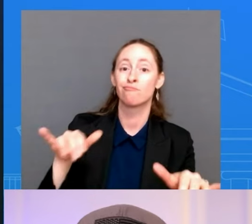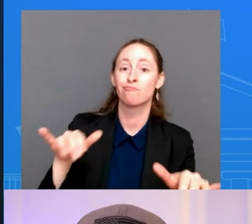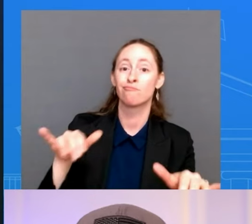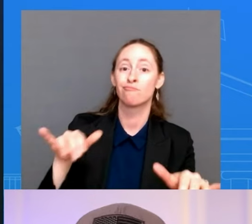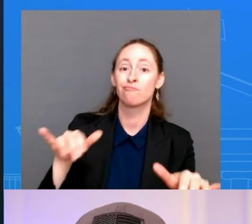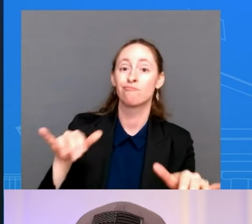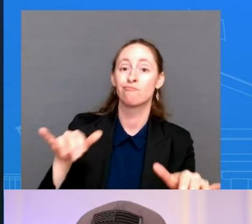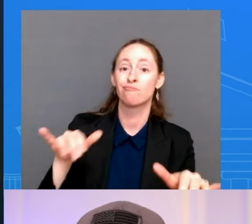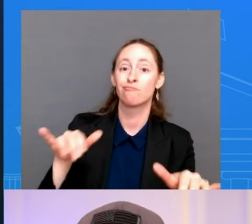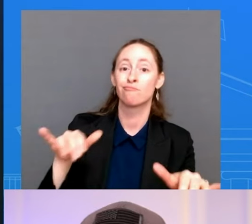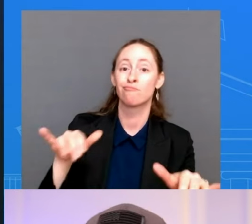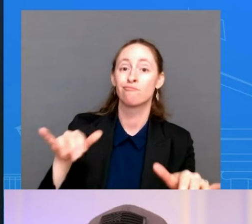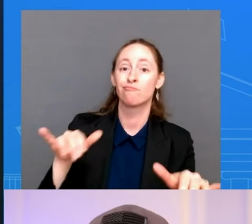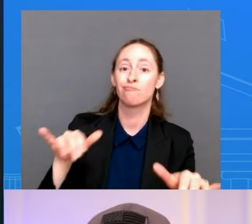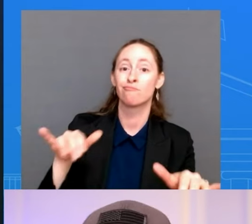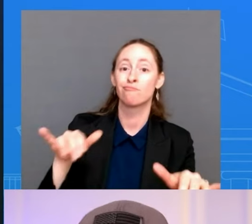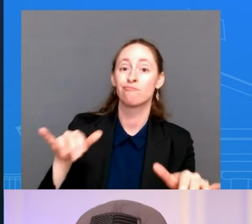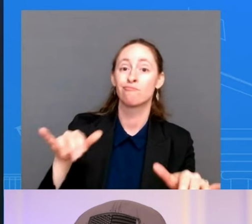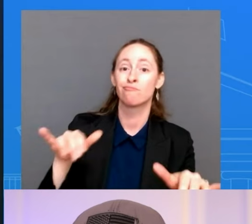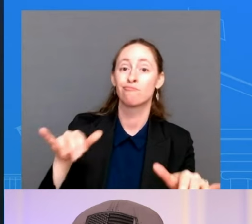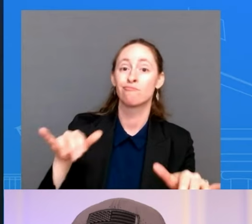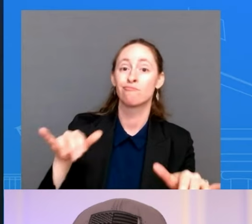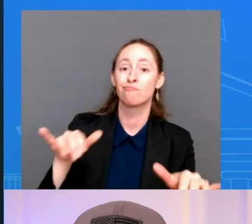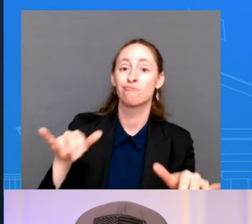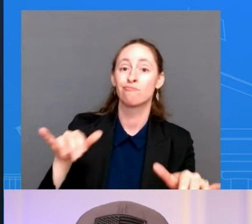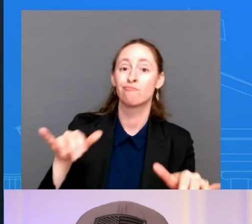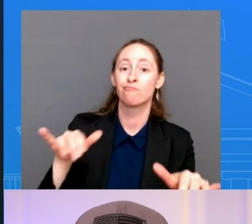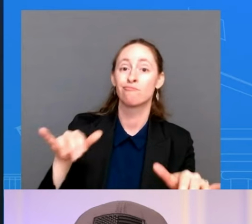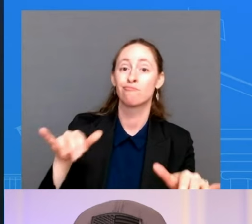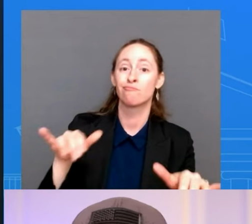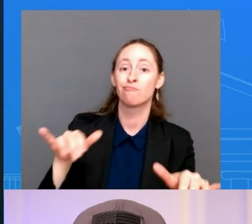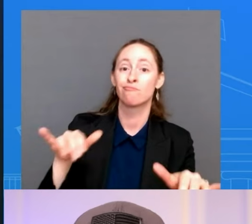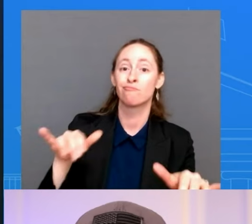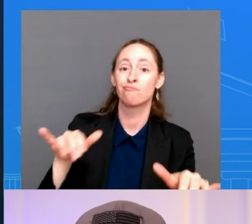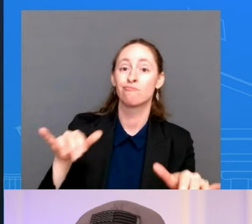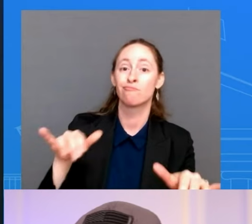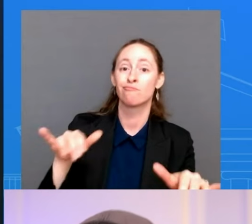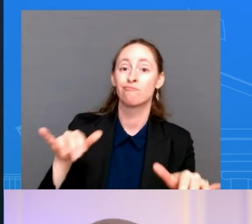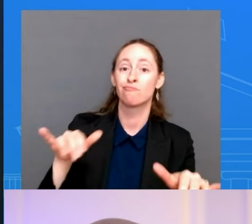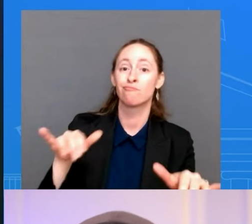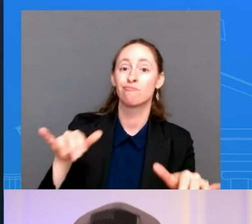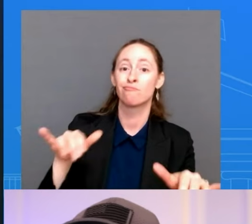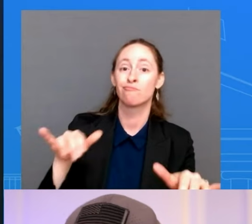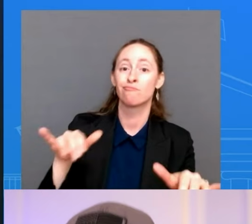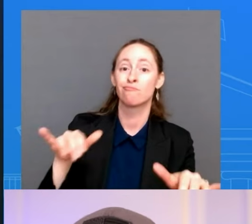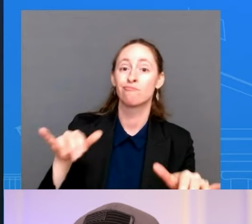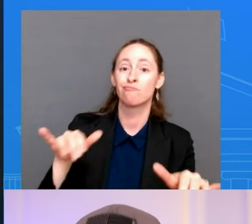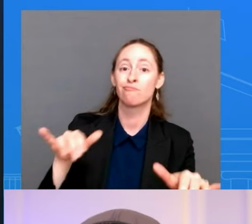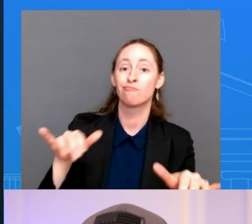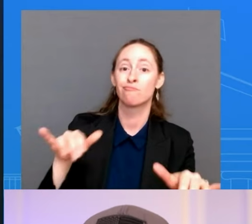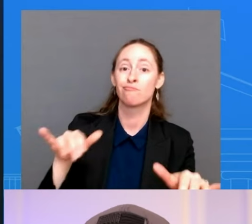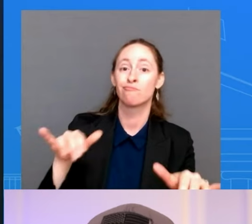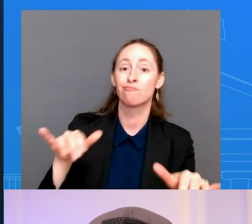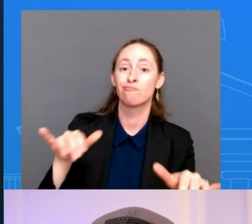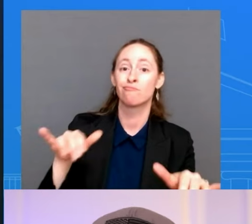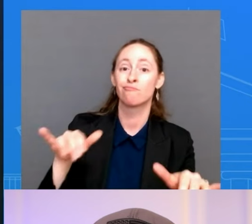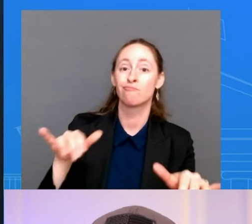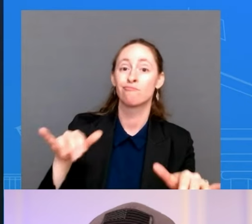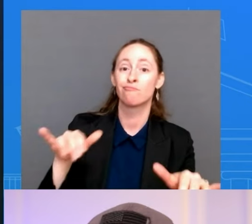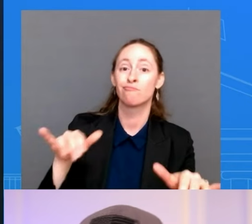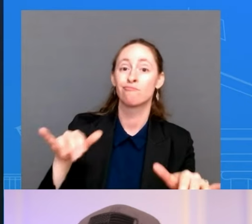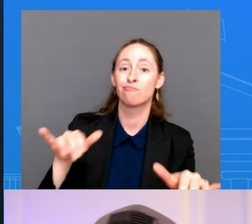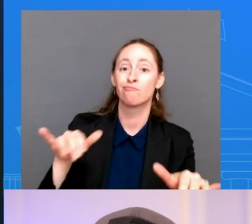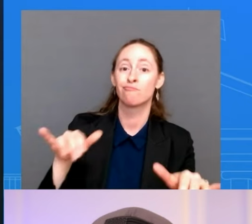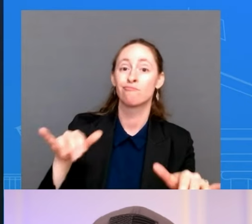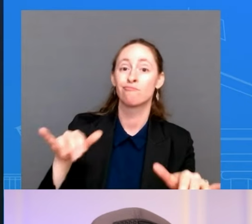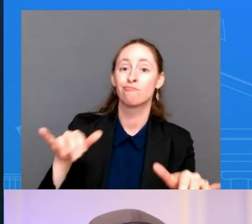China freaking trying to basically assassinate or kill the Speaker of the House? Like, let's acknowledge who we're talking about here